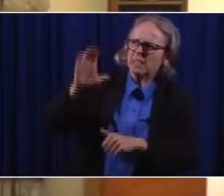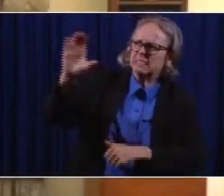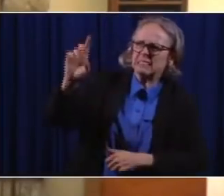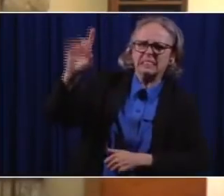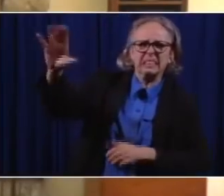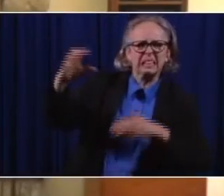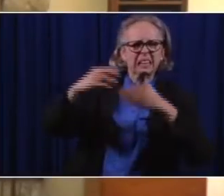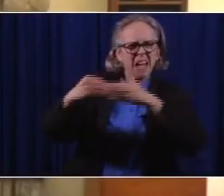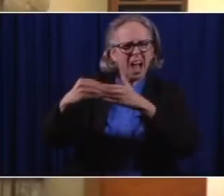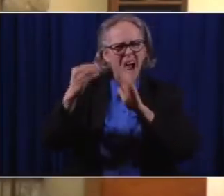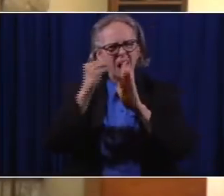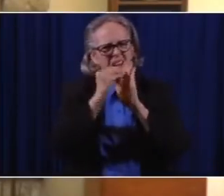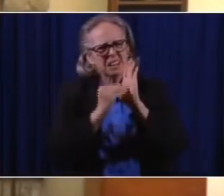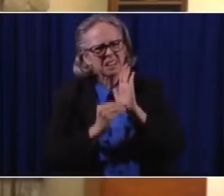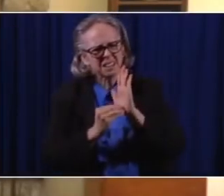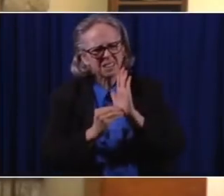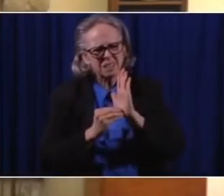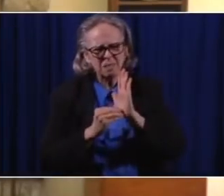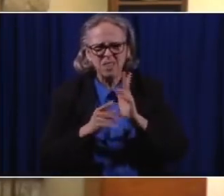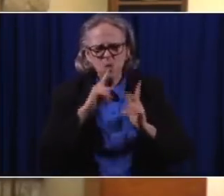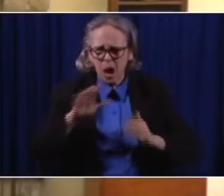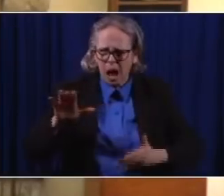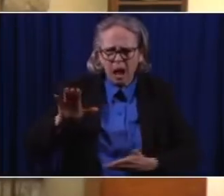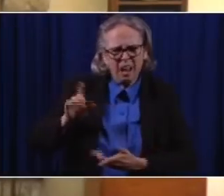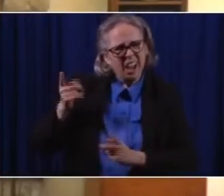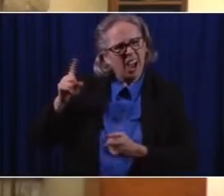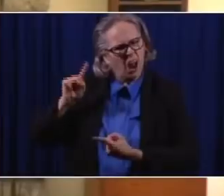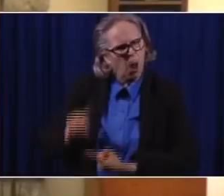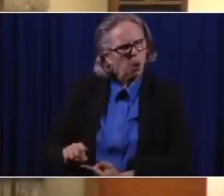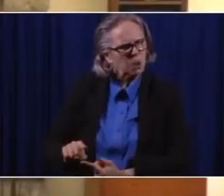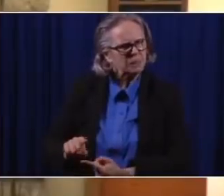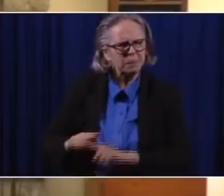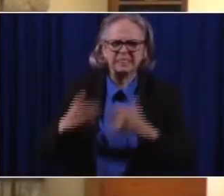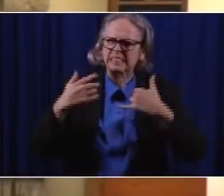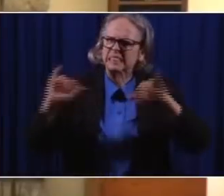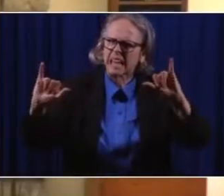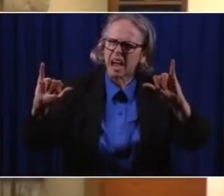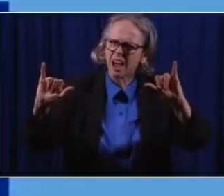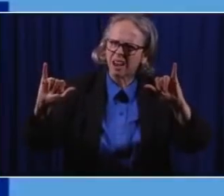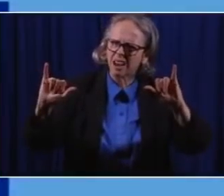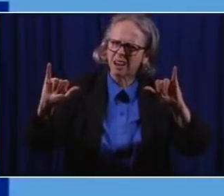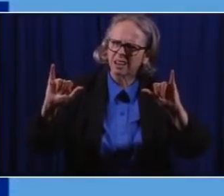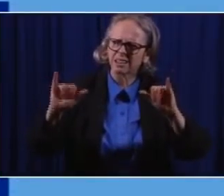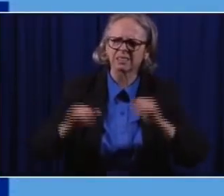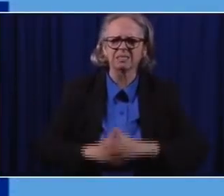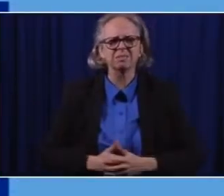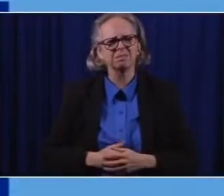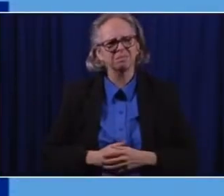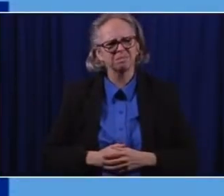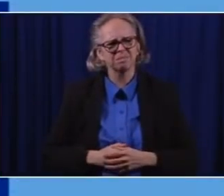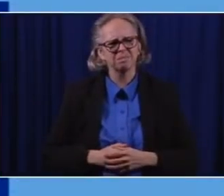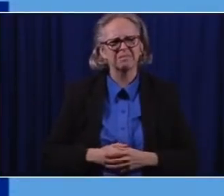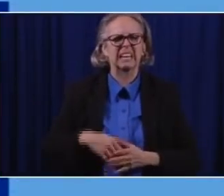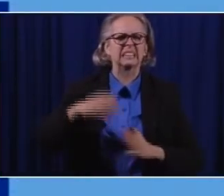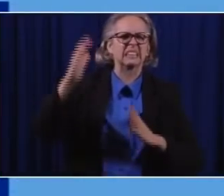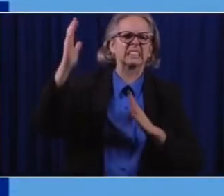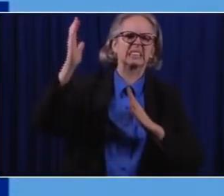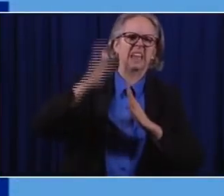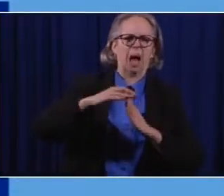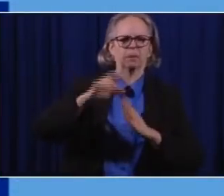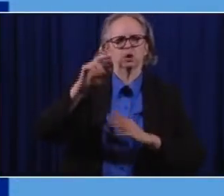our lowest county. Michael, let's go to the next one. This is the top, again, the top 20. And again, when you look at these